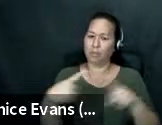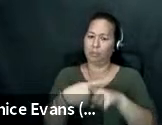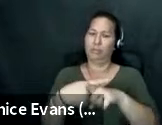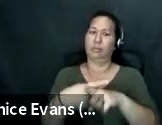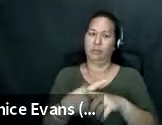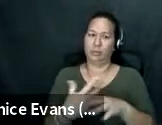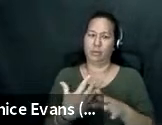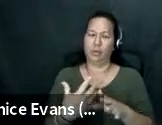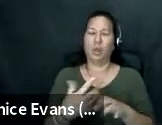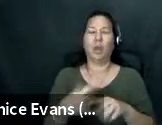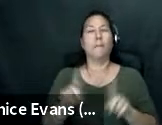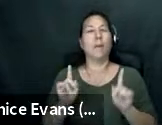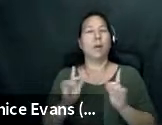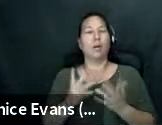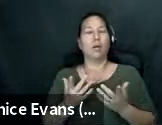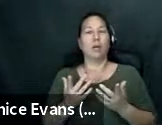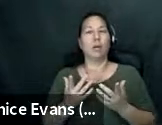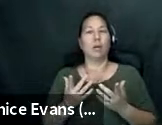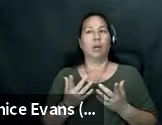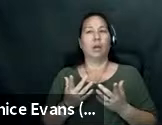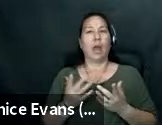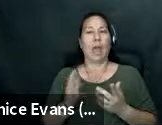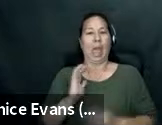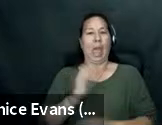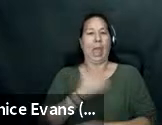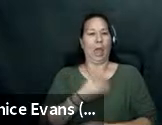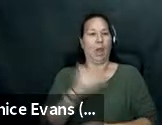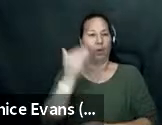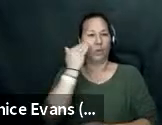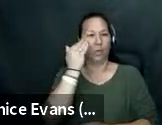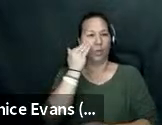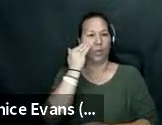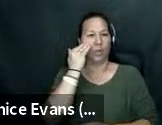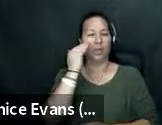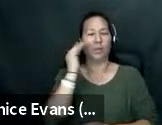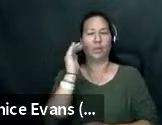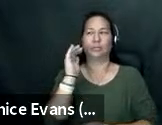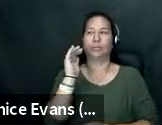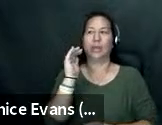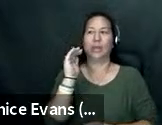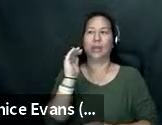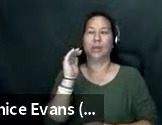this either, but I would say that to our knowledge, that issue has not prevented